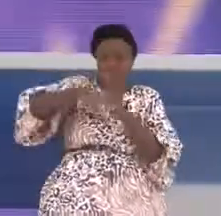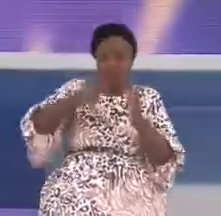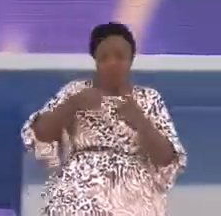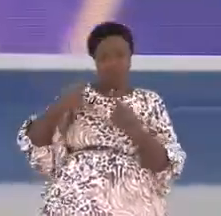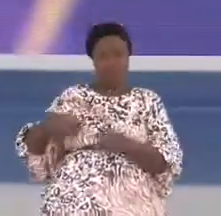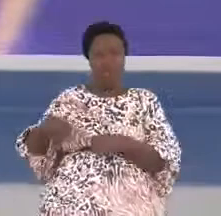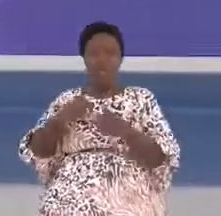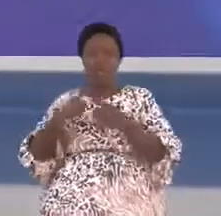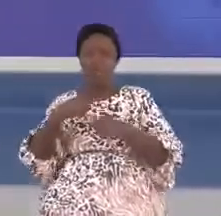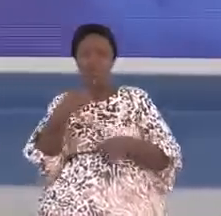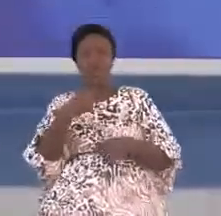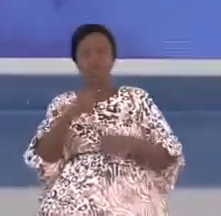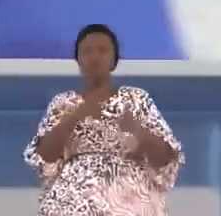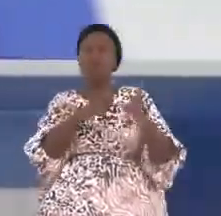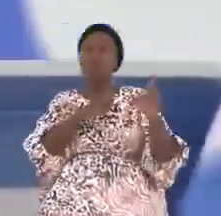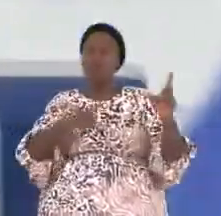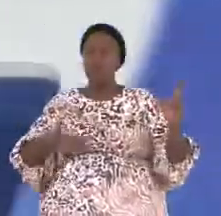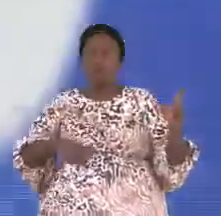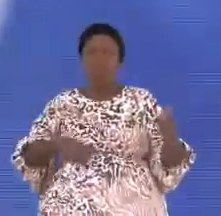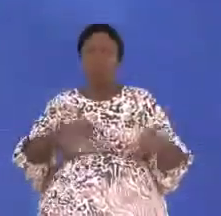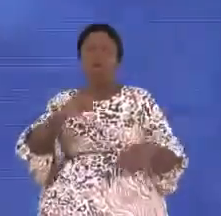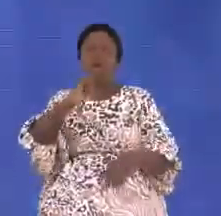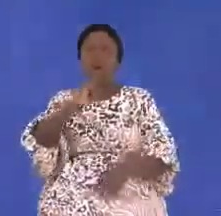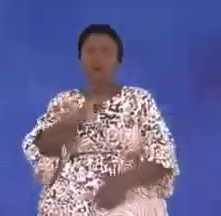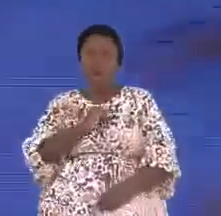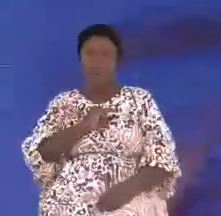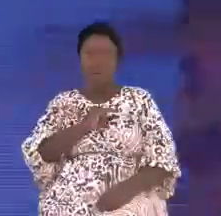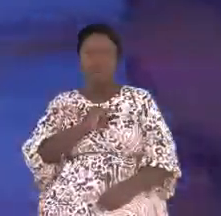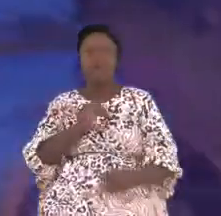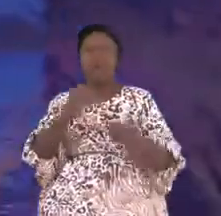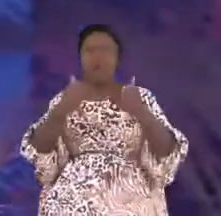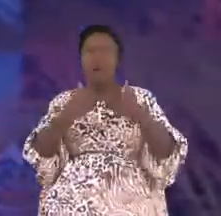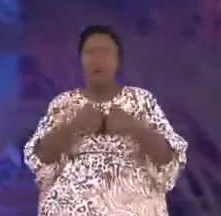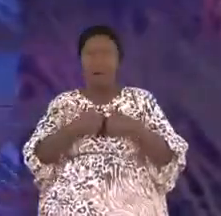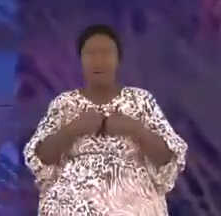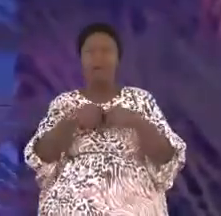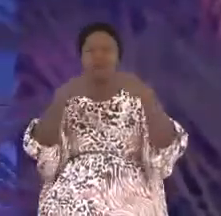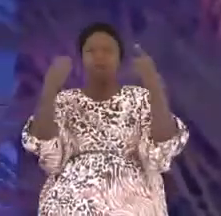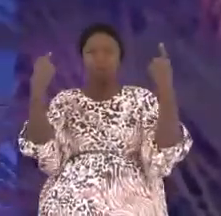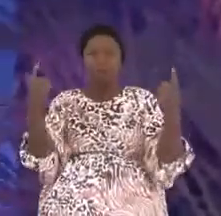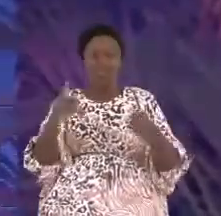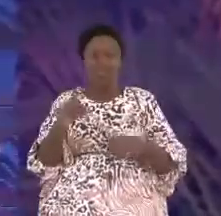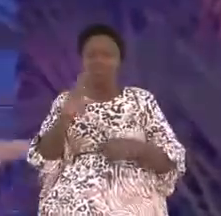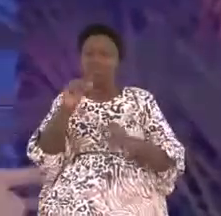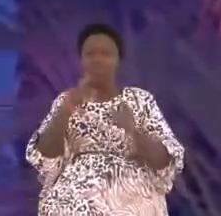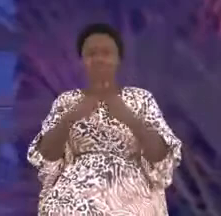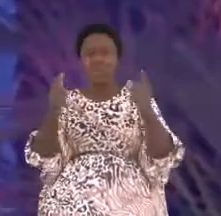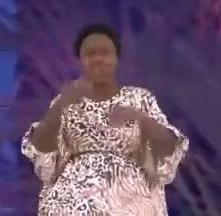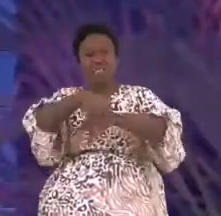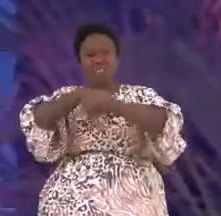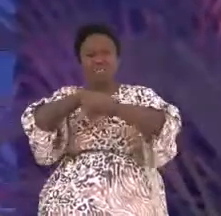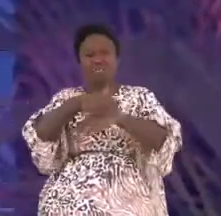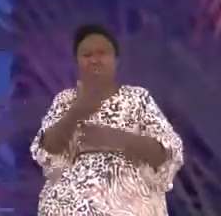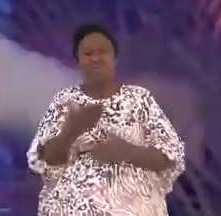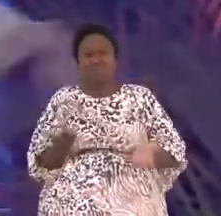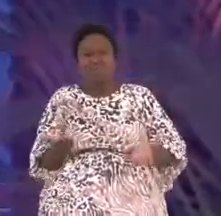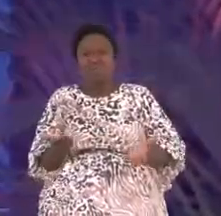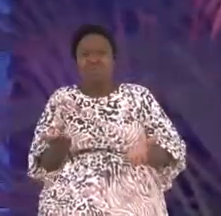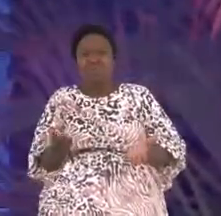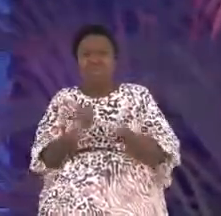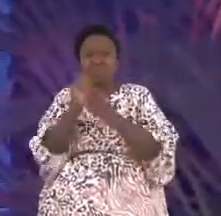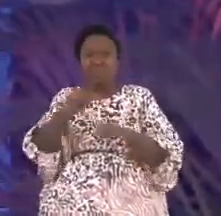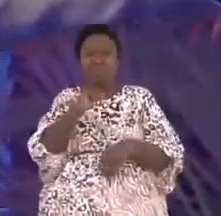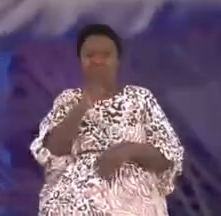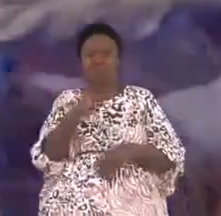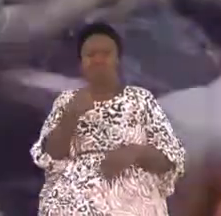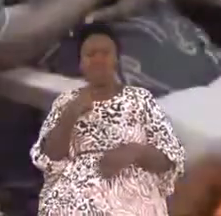i have seen there's no big vocabulary there you cannot pronounce we don't need to